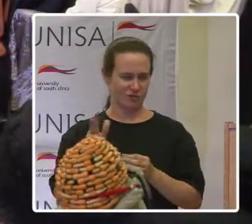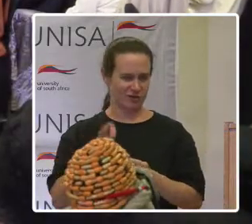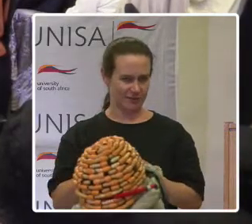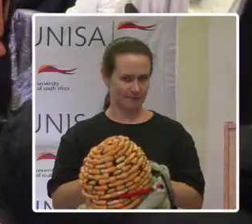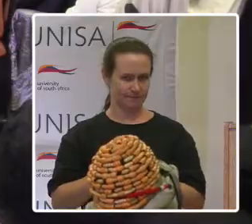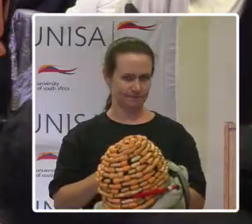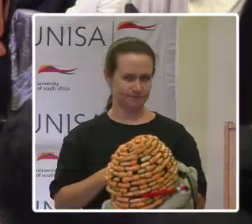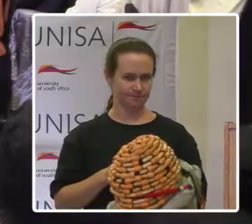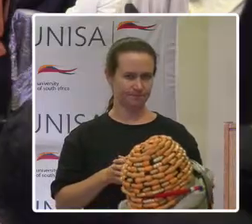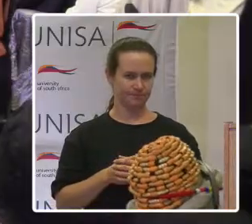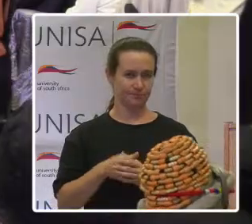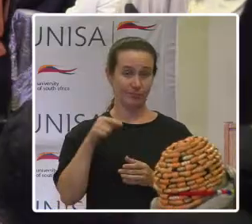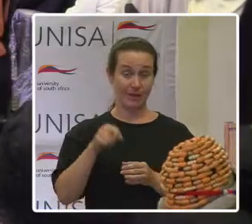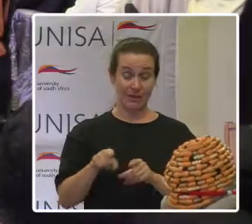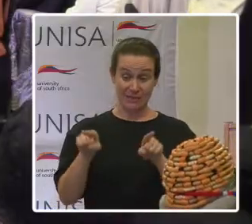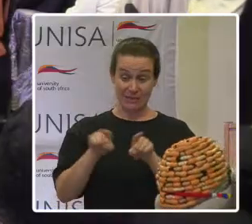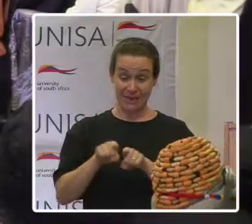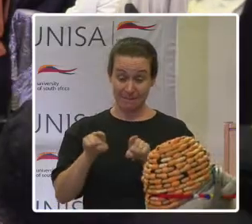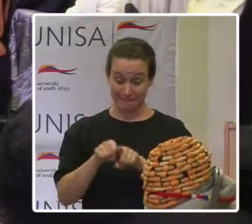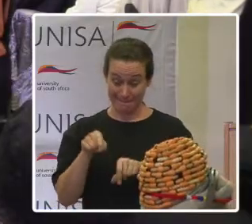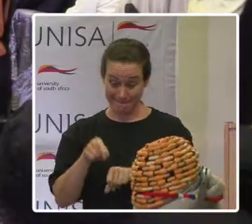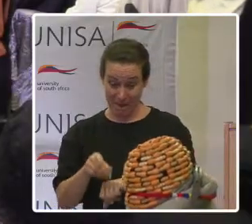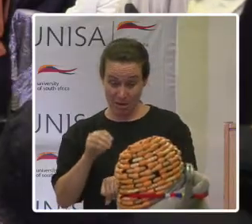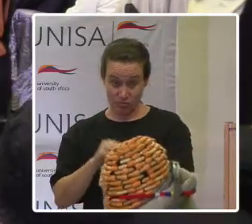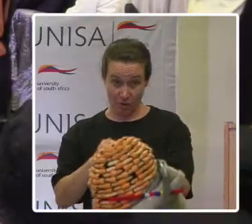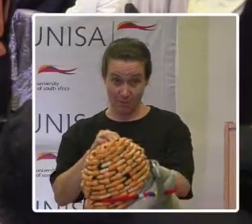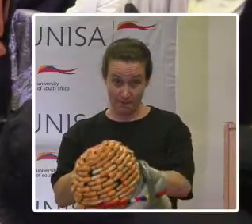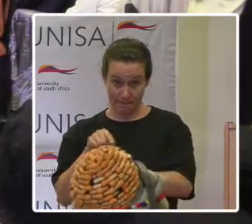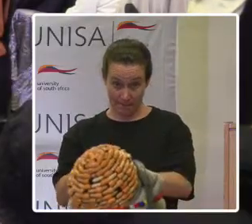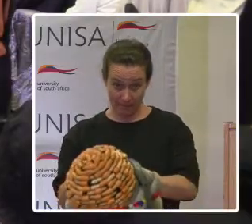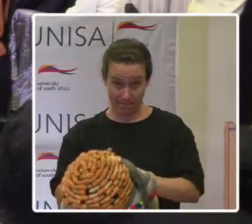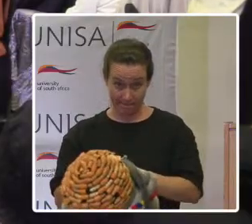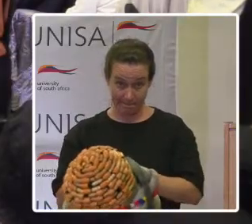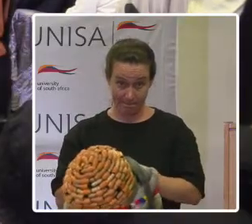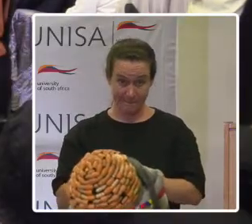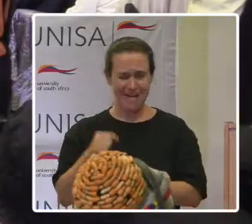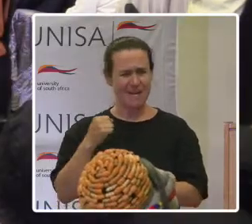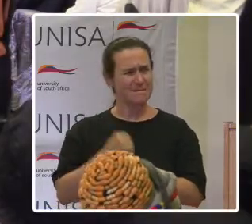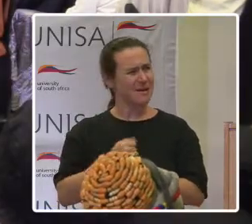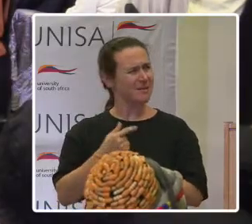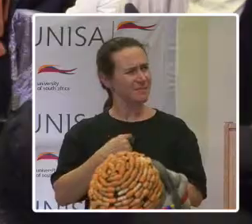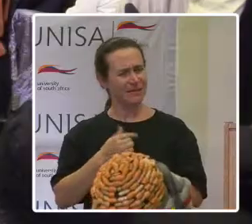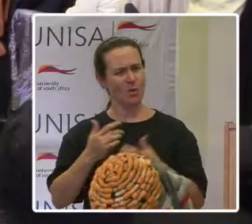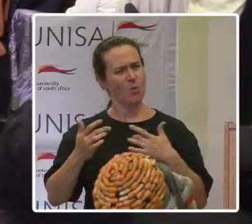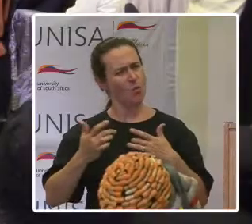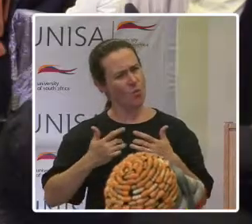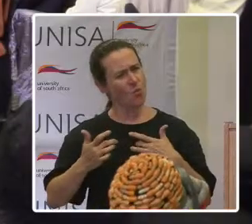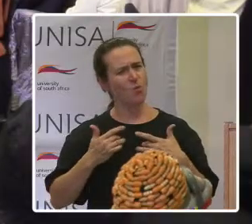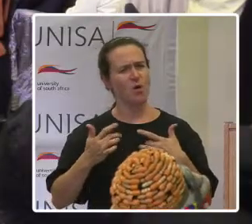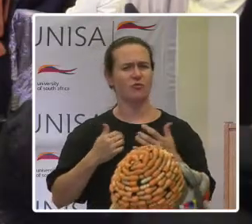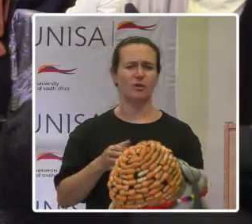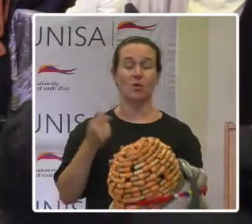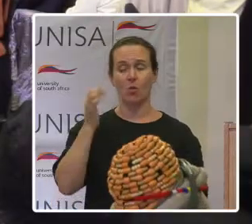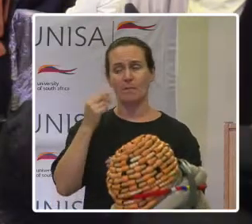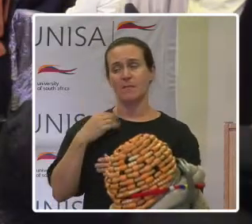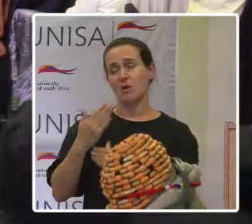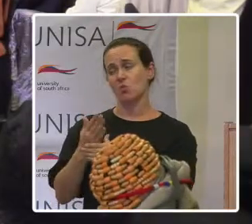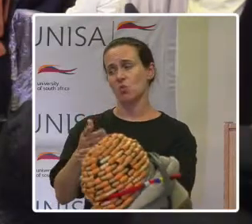The same issue you are raising is the one that was paining me at DP back in the Defense